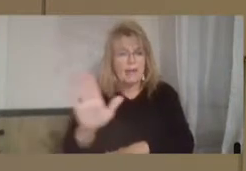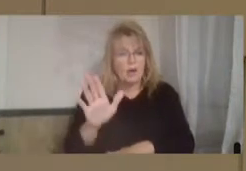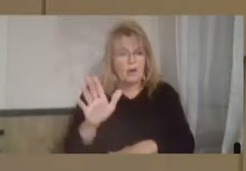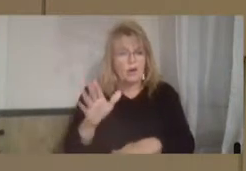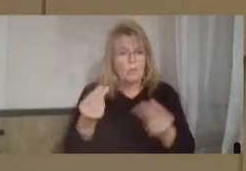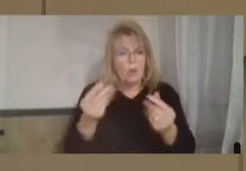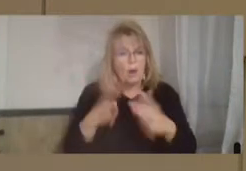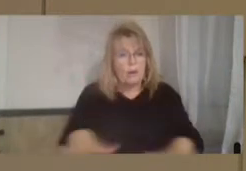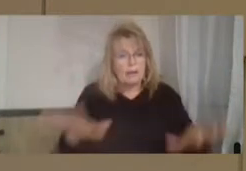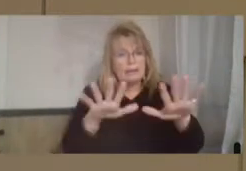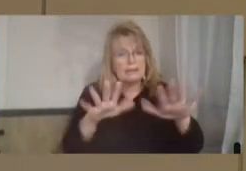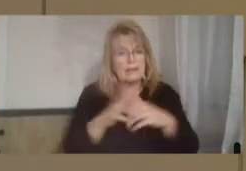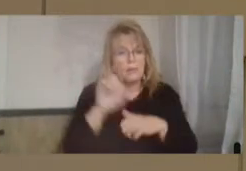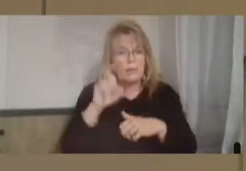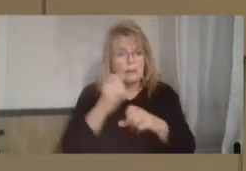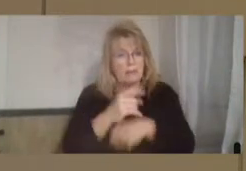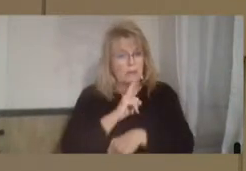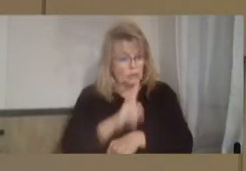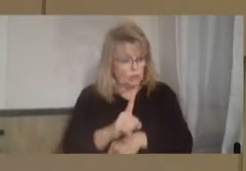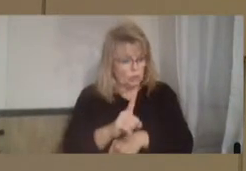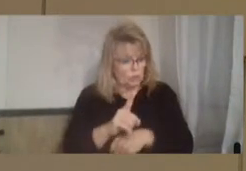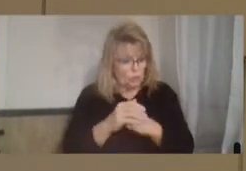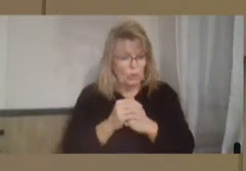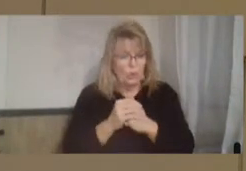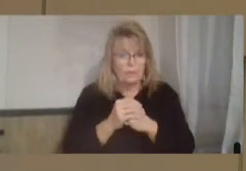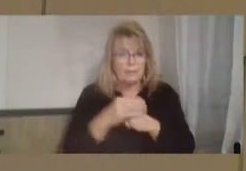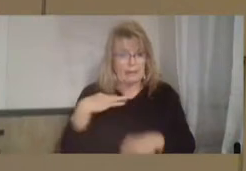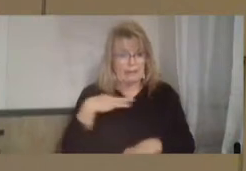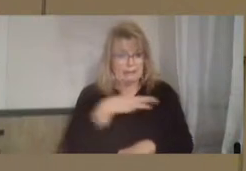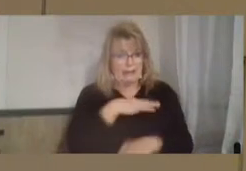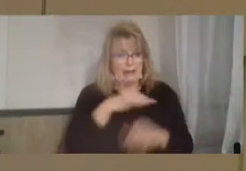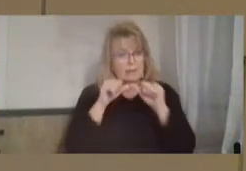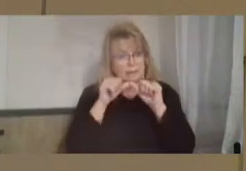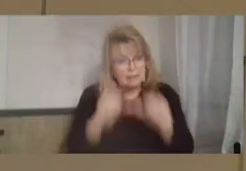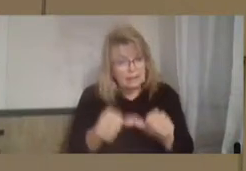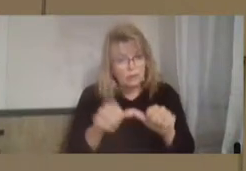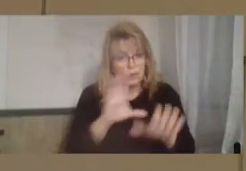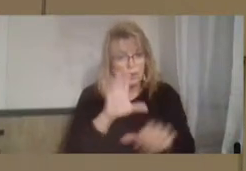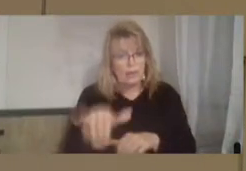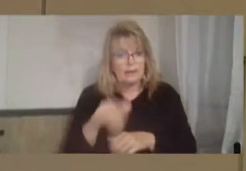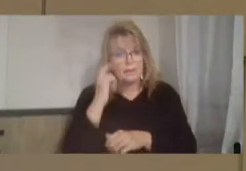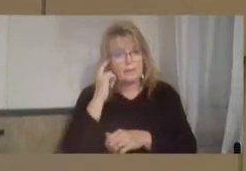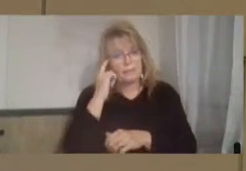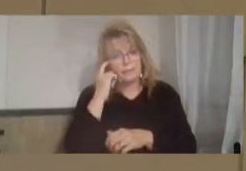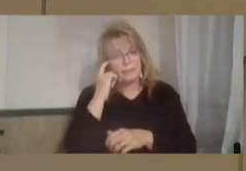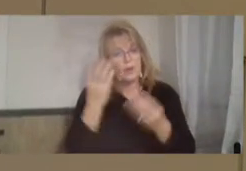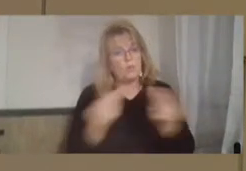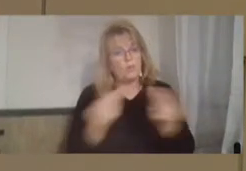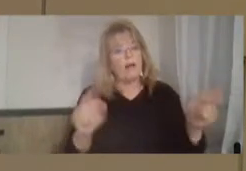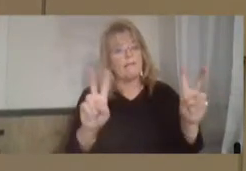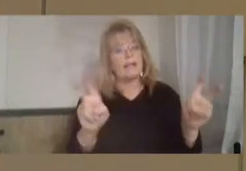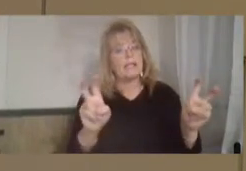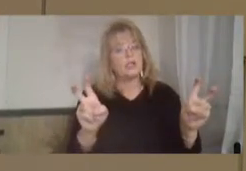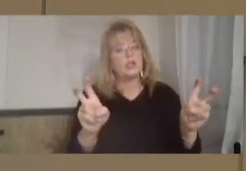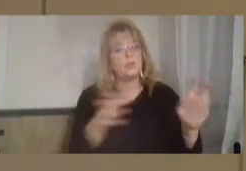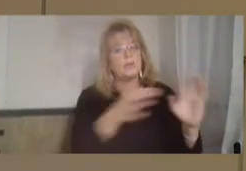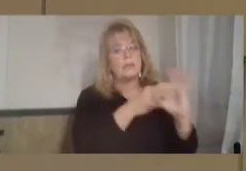then we also need to make sure, and staff is continuing to do this, to resolve the issue as it relates